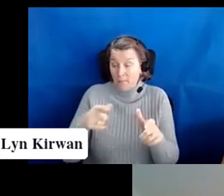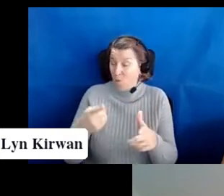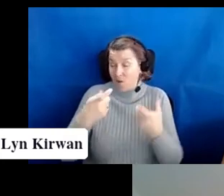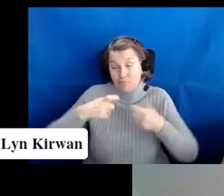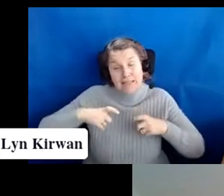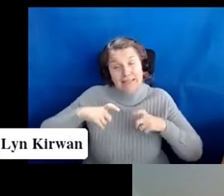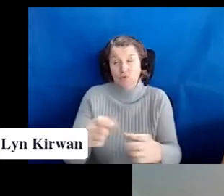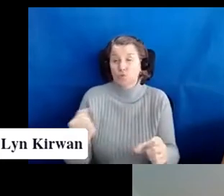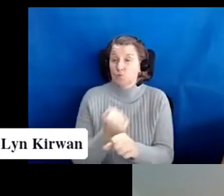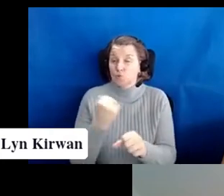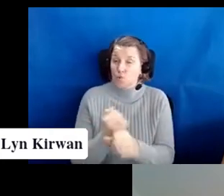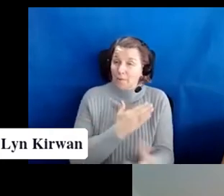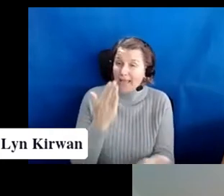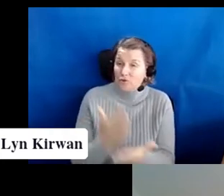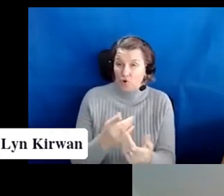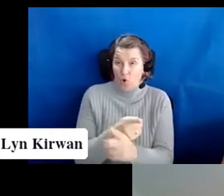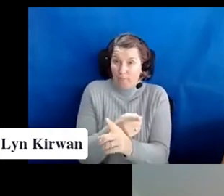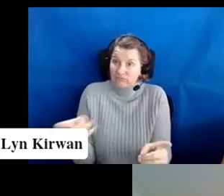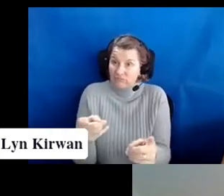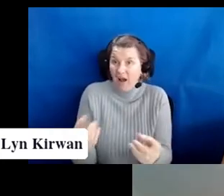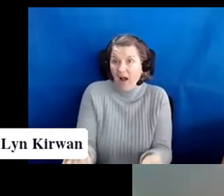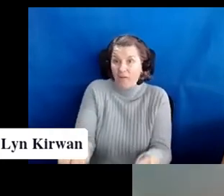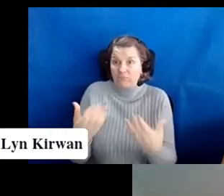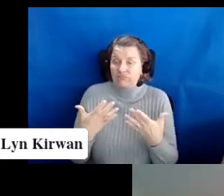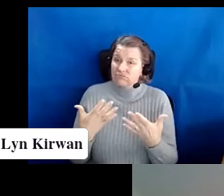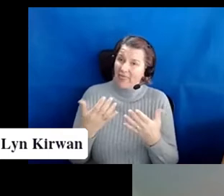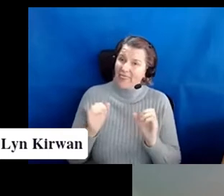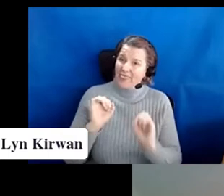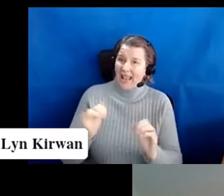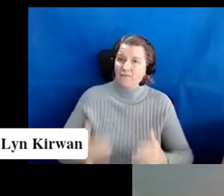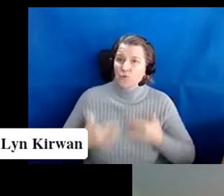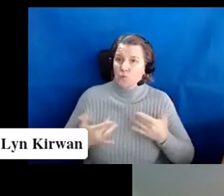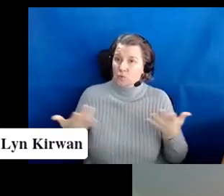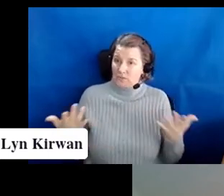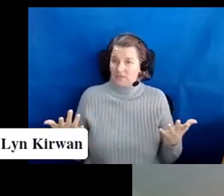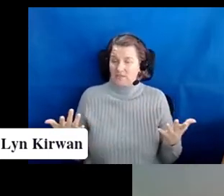that effort to make sure you're getting out to speak to as many young people as you can.